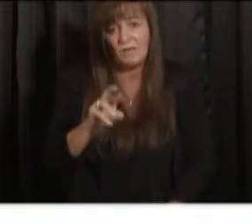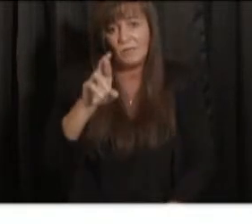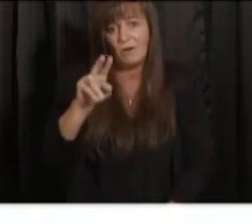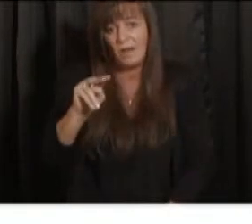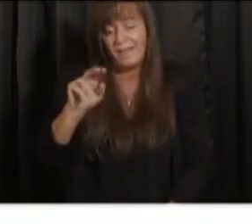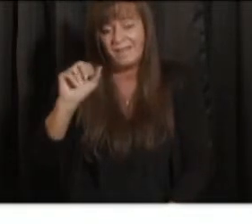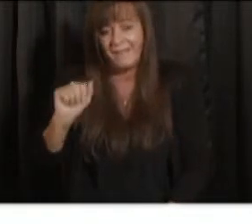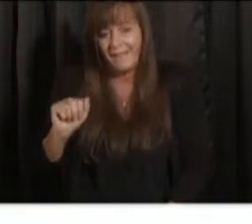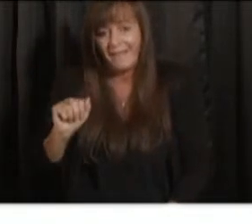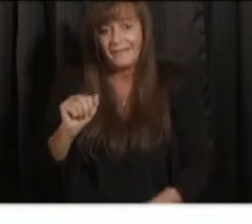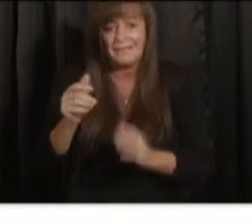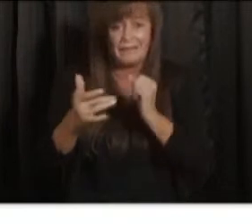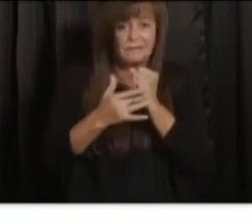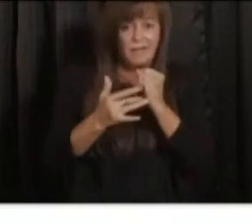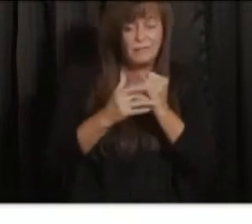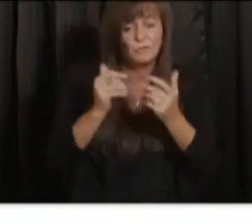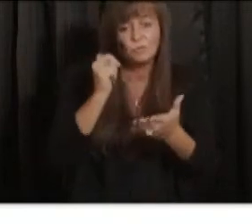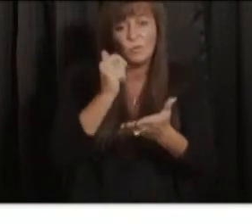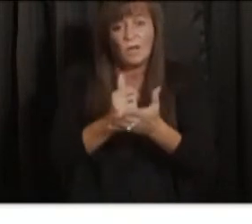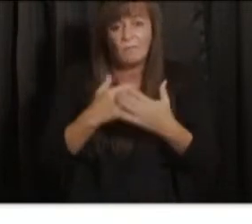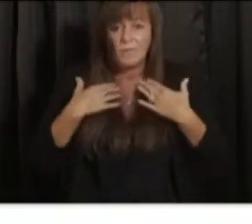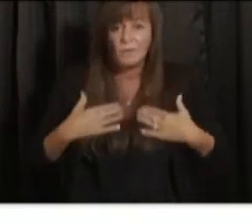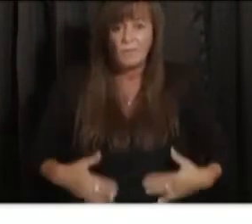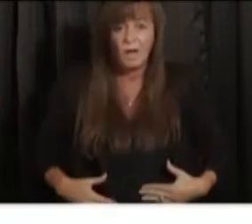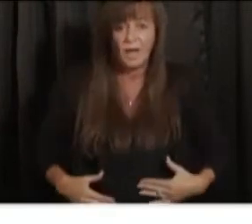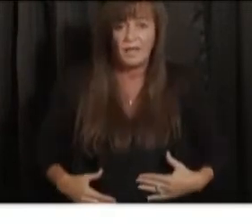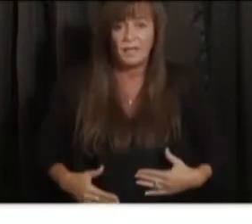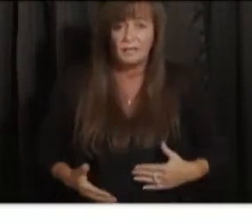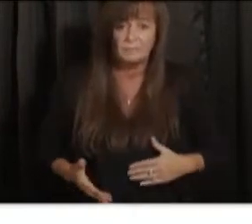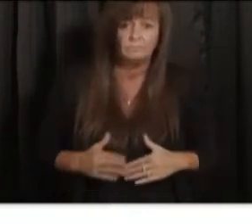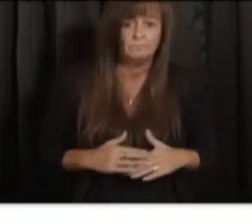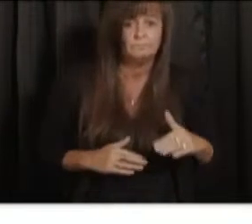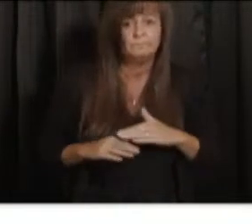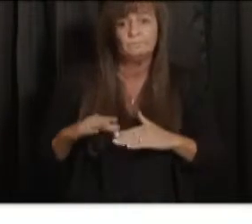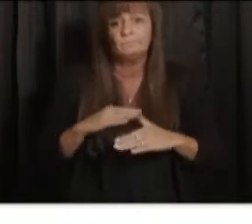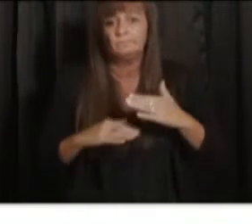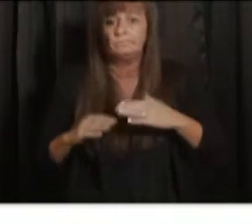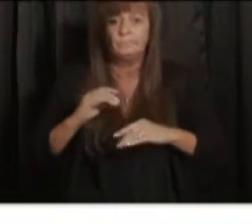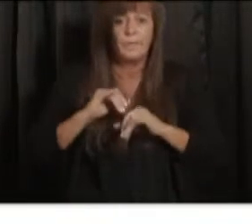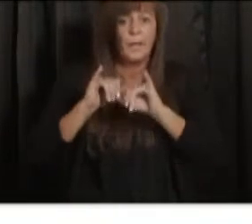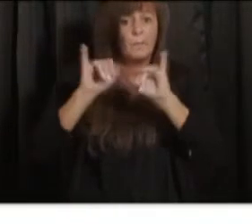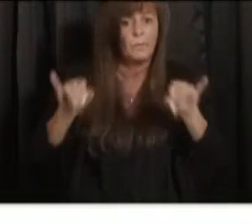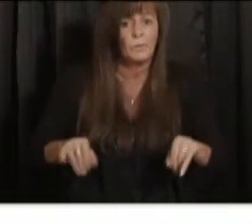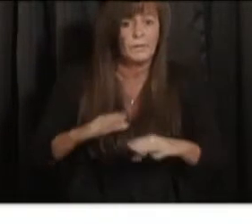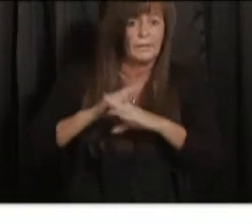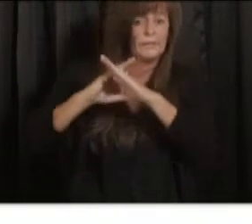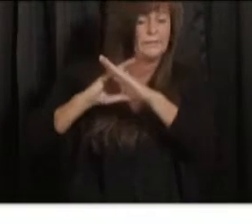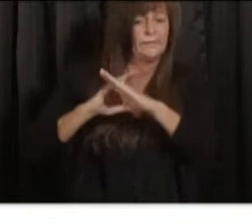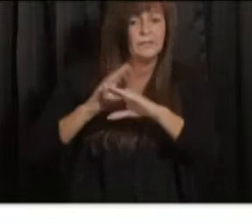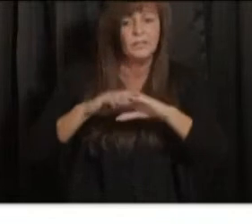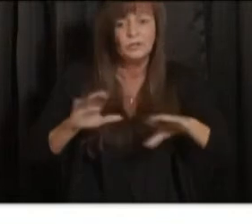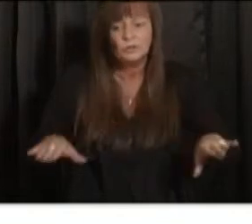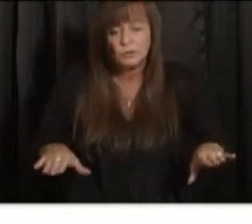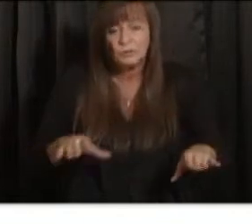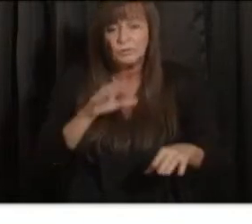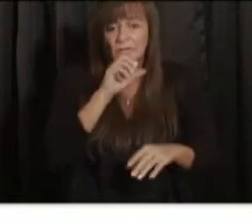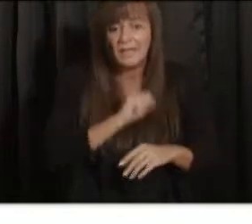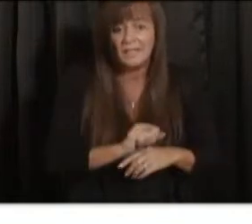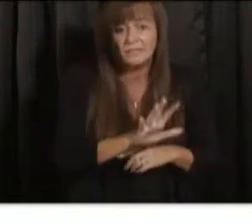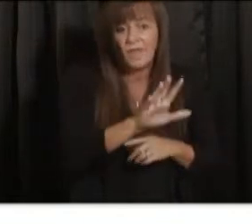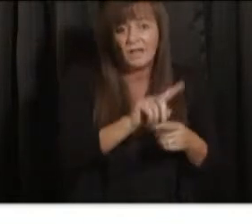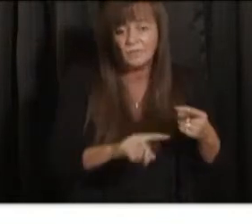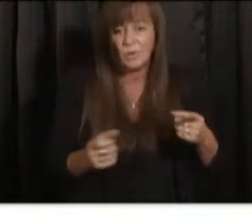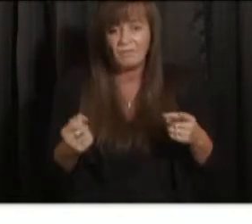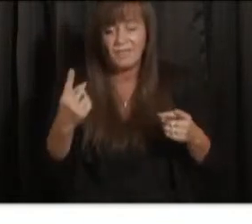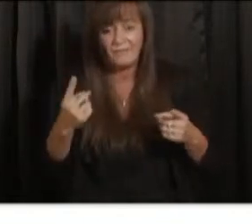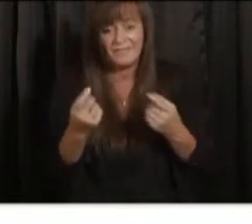build immunity. And the data shows it's safe. More than 2,000 children aged 5 to 11 have safely received